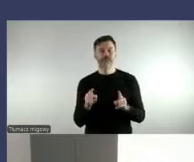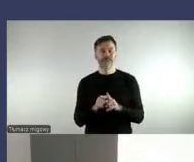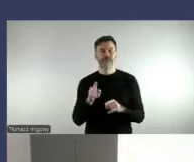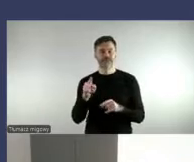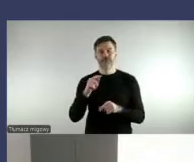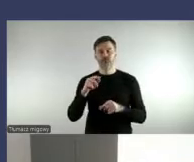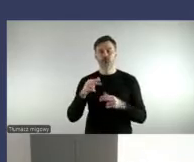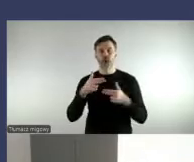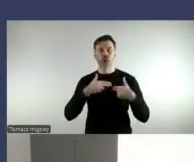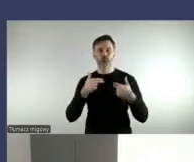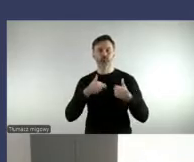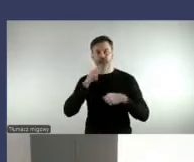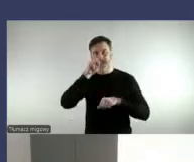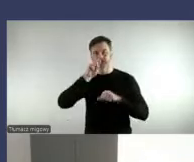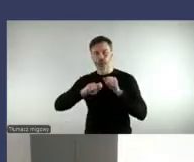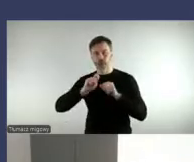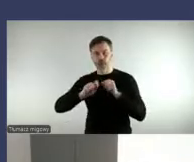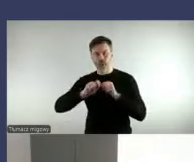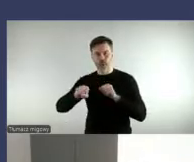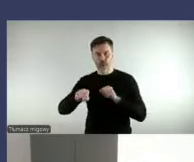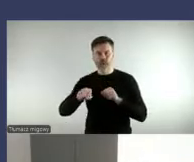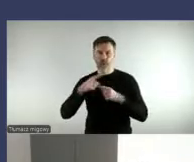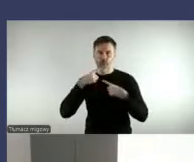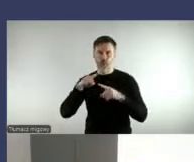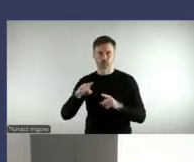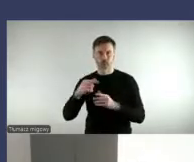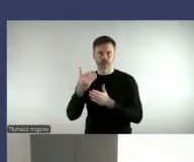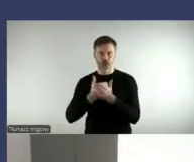monitoring committee responsible for evaluating the program.